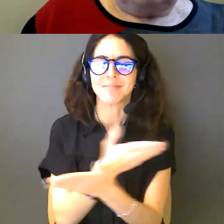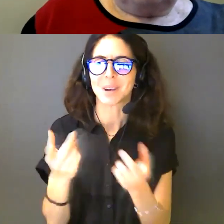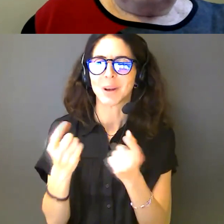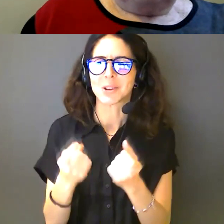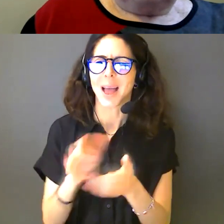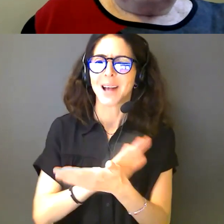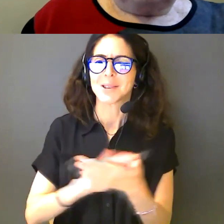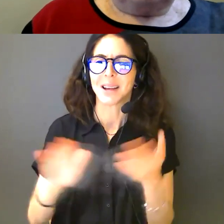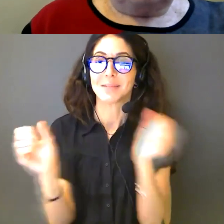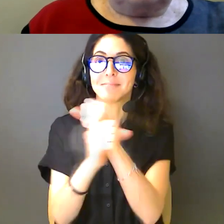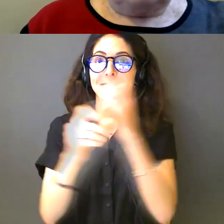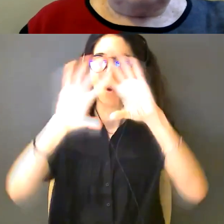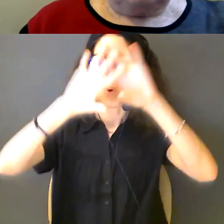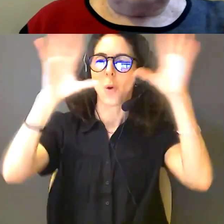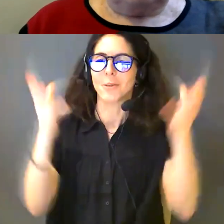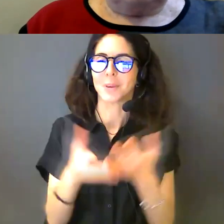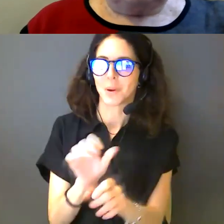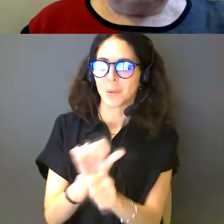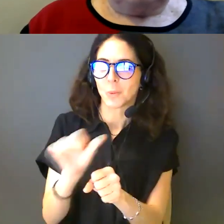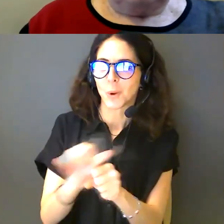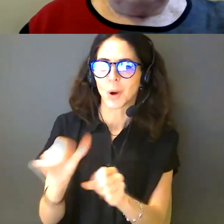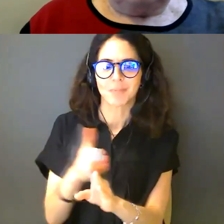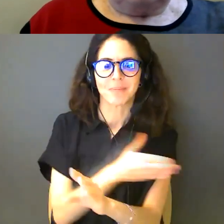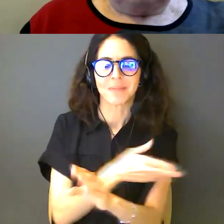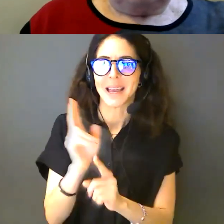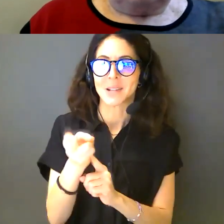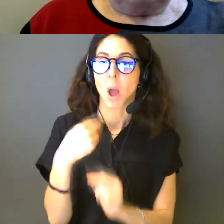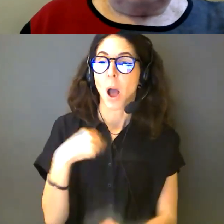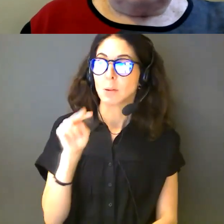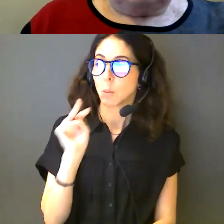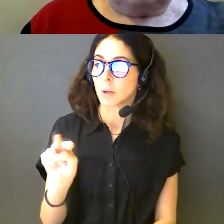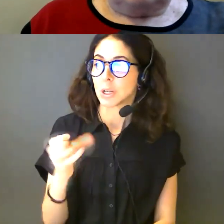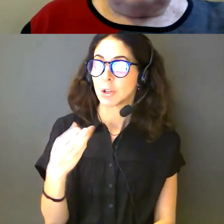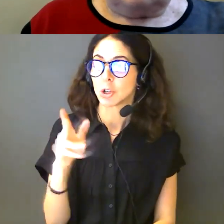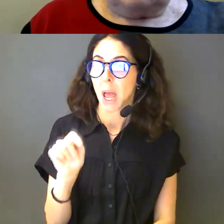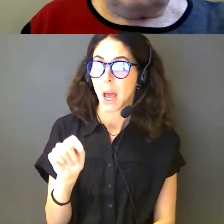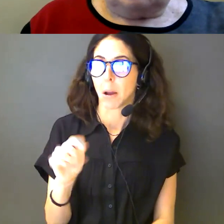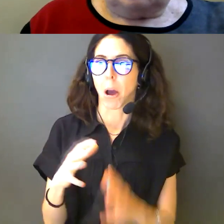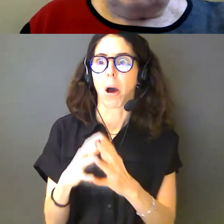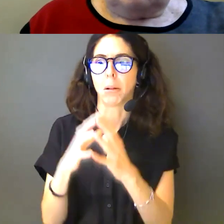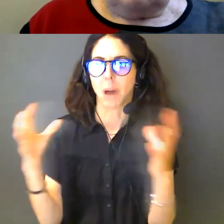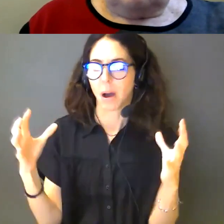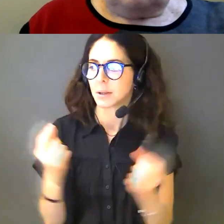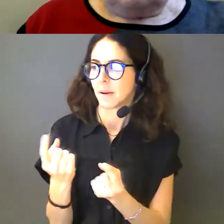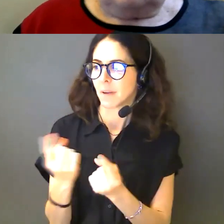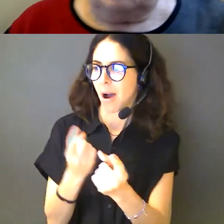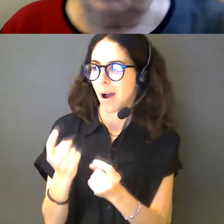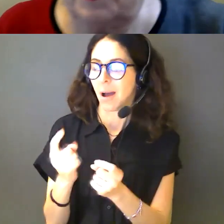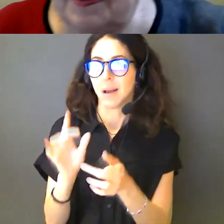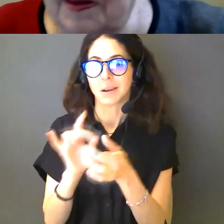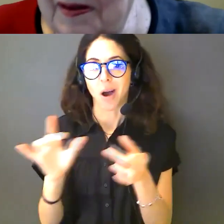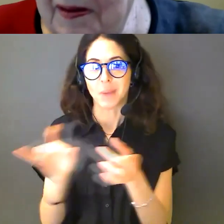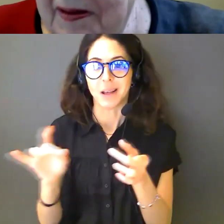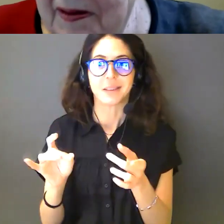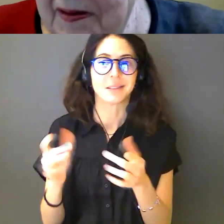overview of all the work that has been done and how it took place. I was monitoring the chat box while you two were chatting. There was a lot of comments flying back and forth about people